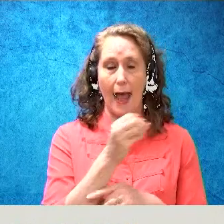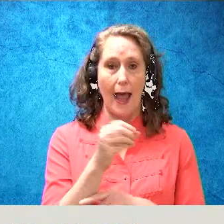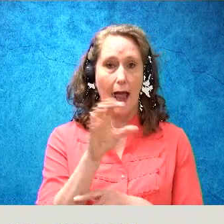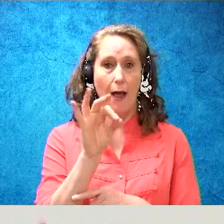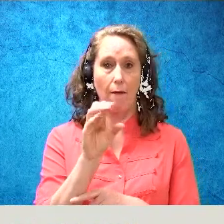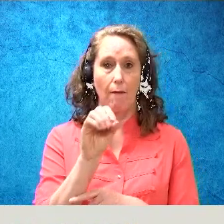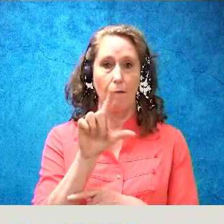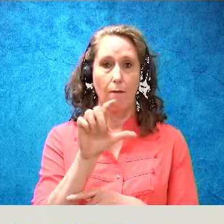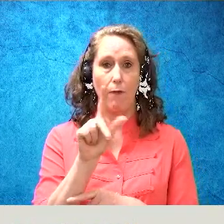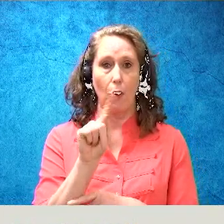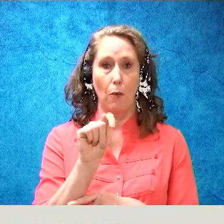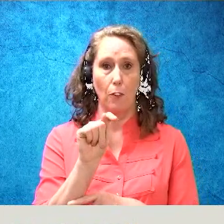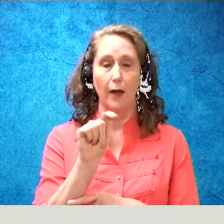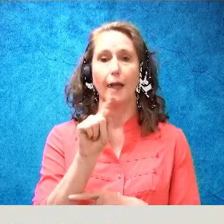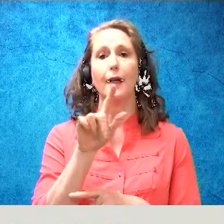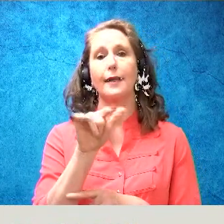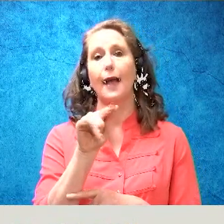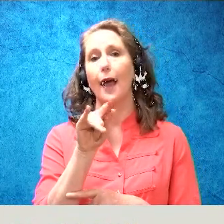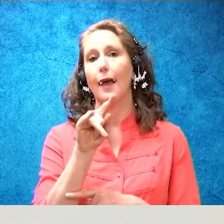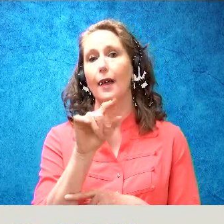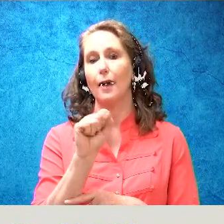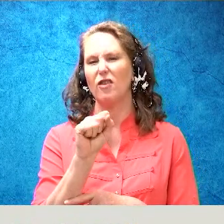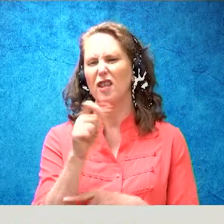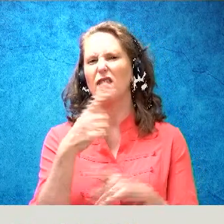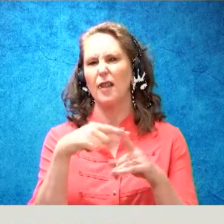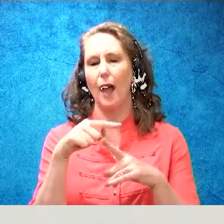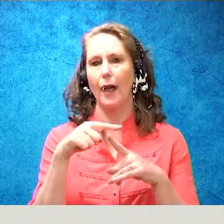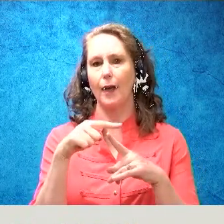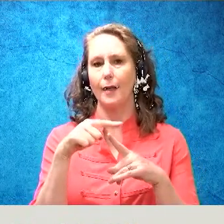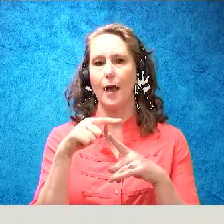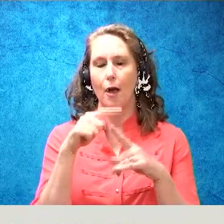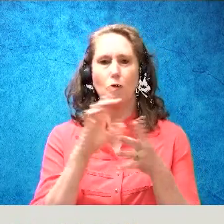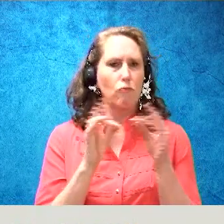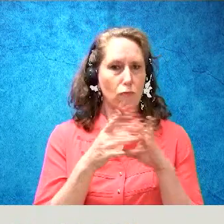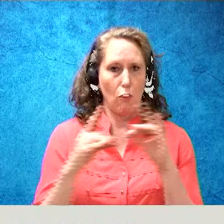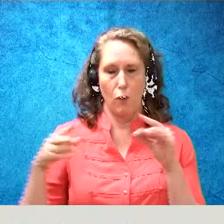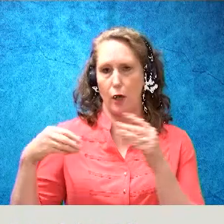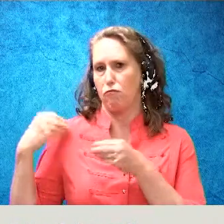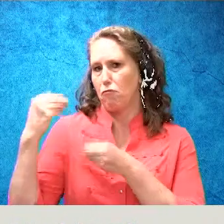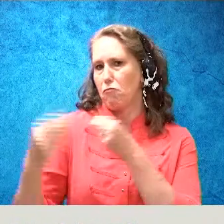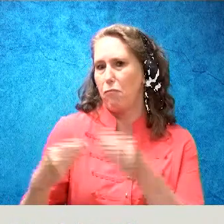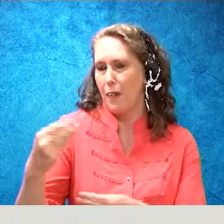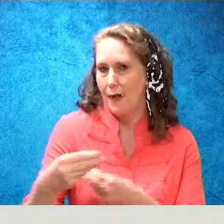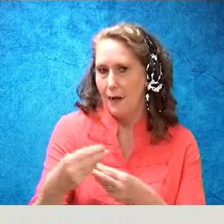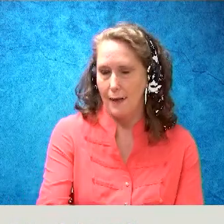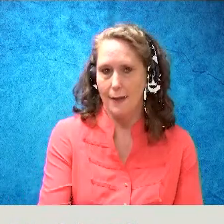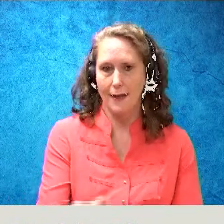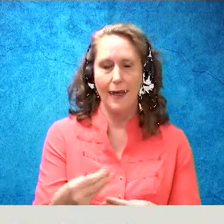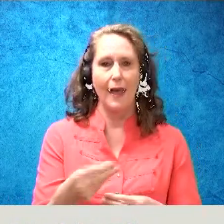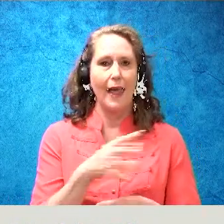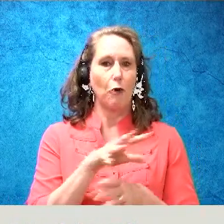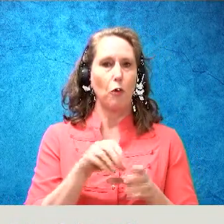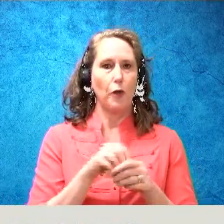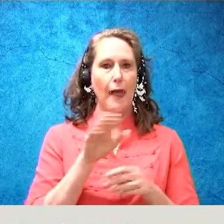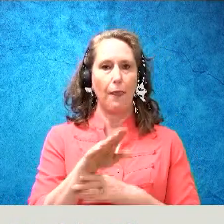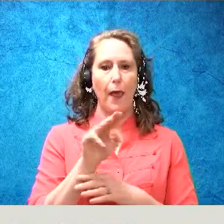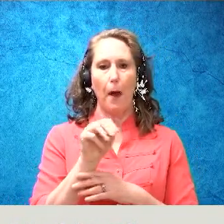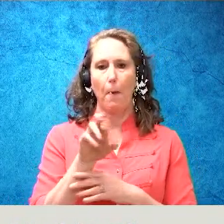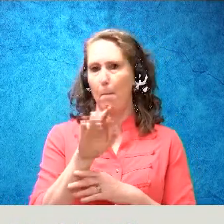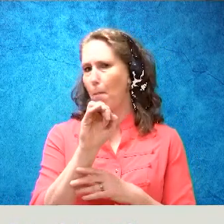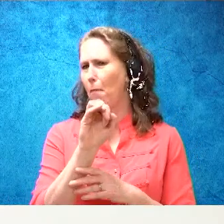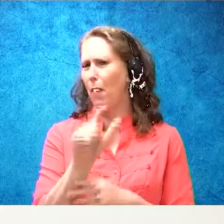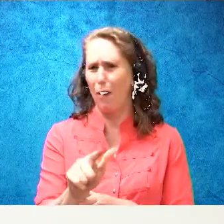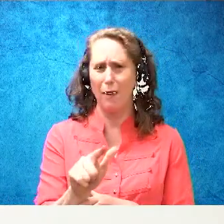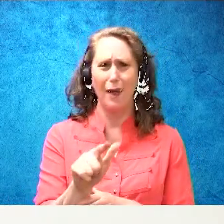central message, lesson, or moral. Now, that's a lot of big words. So what does that even